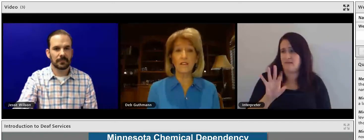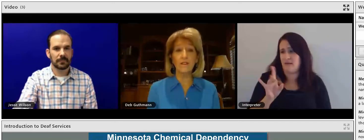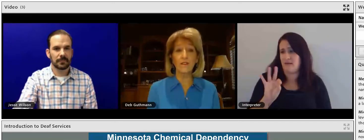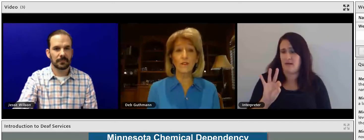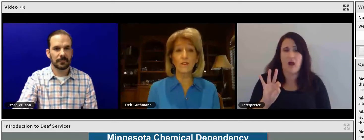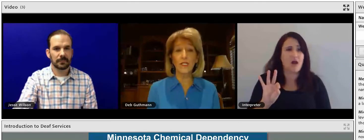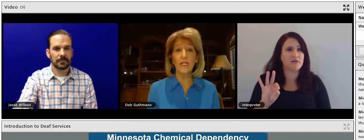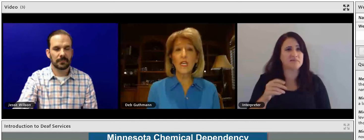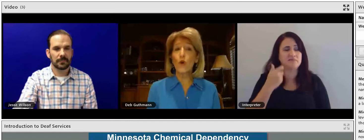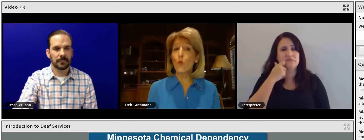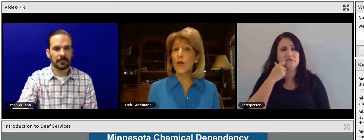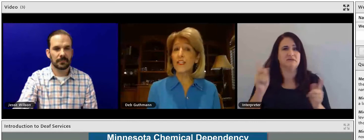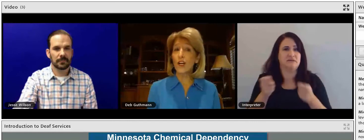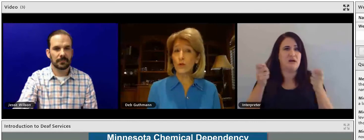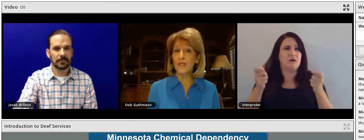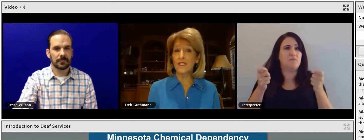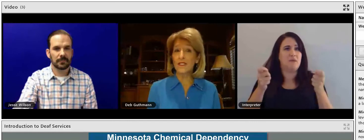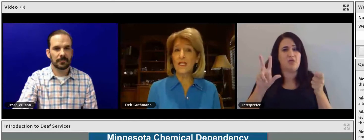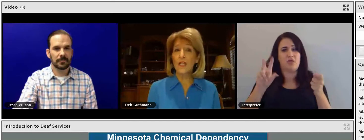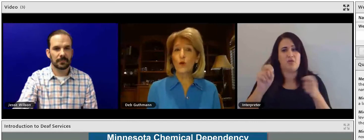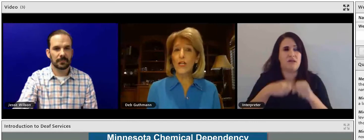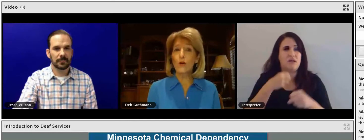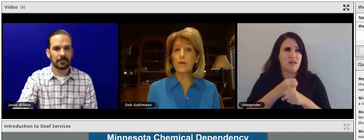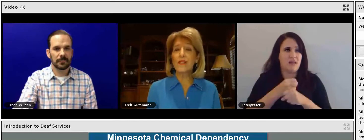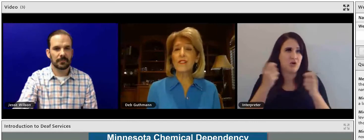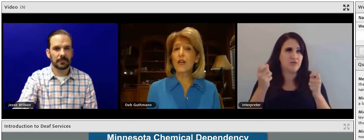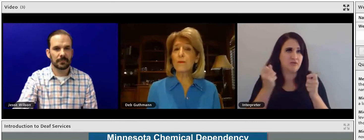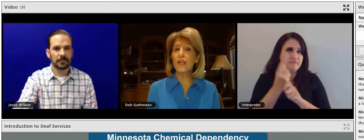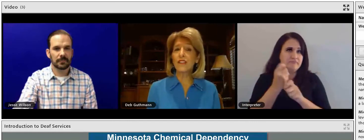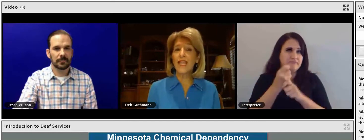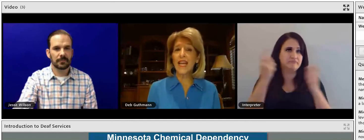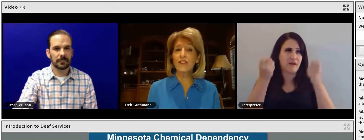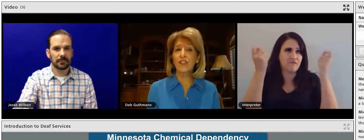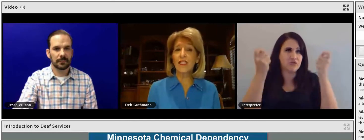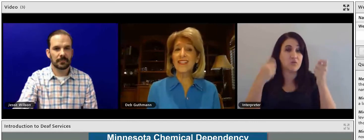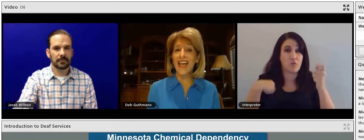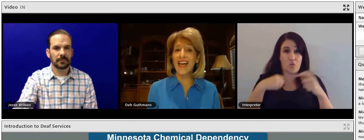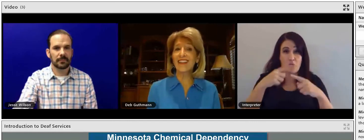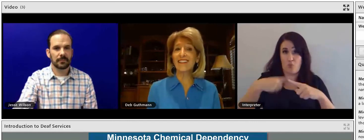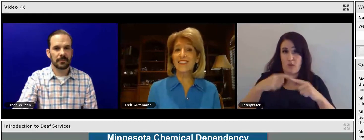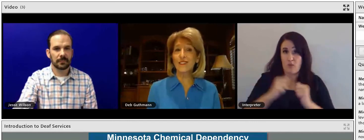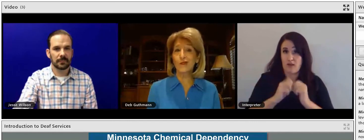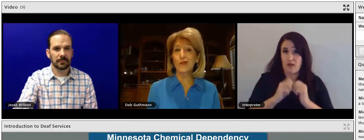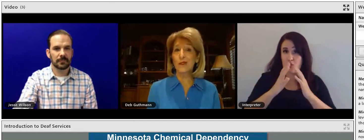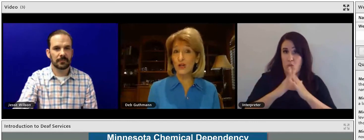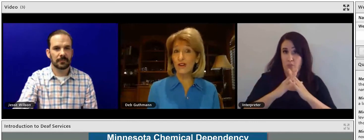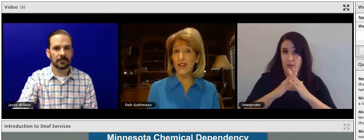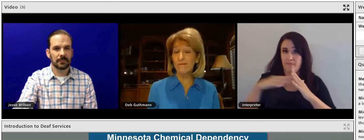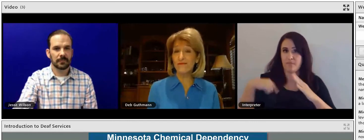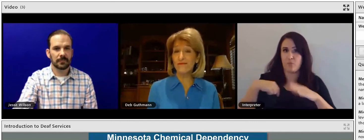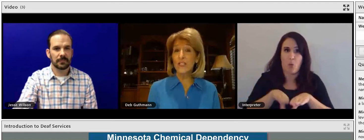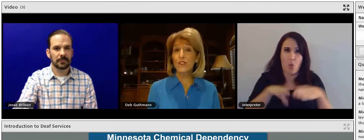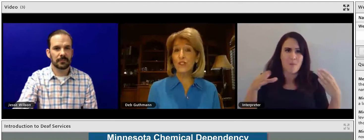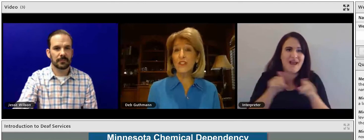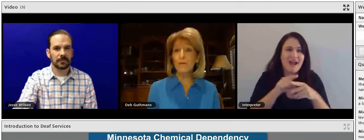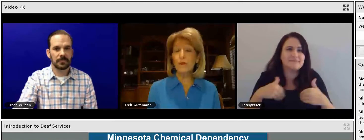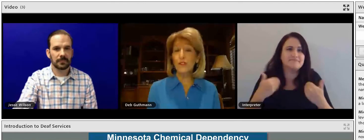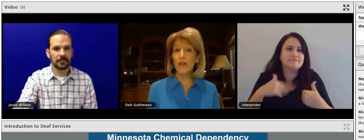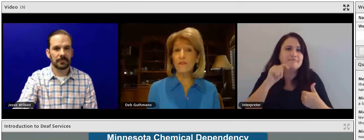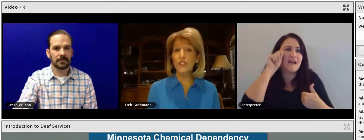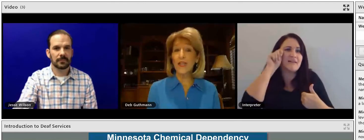just celebrated its 30-year anniversary. When it opened, we opened primarily actually as an adolescent